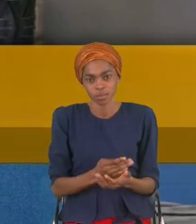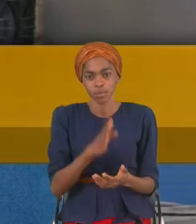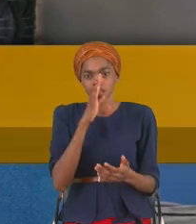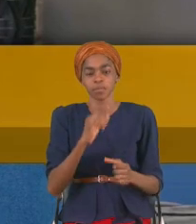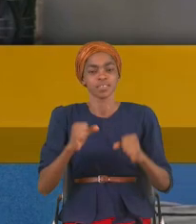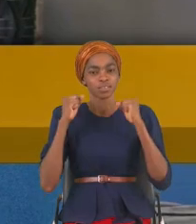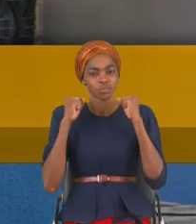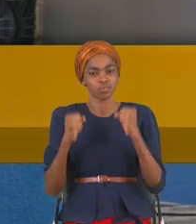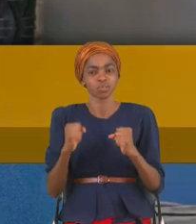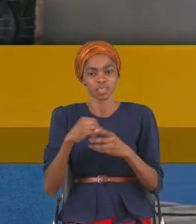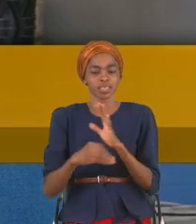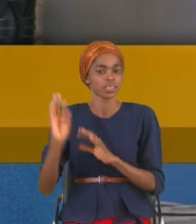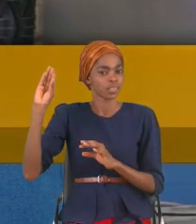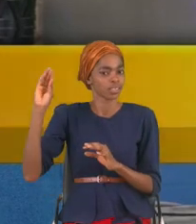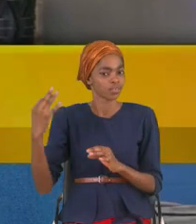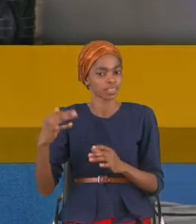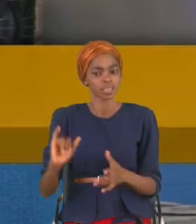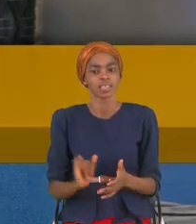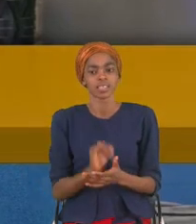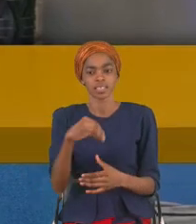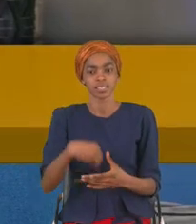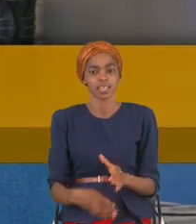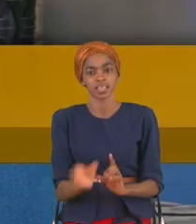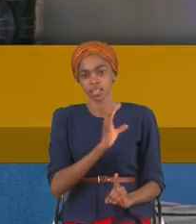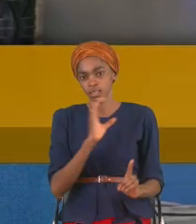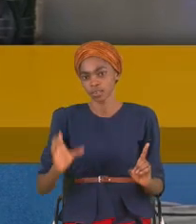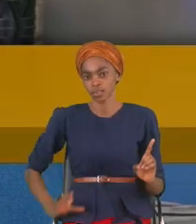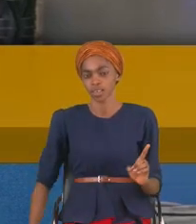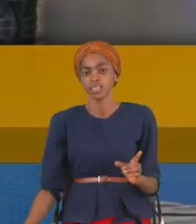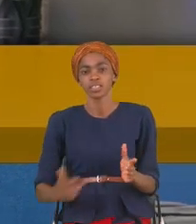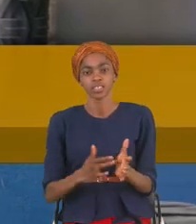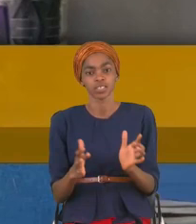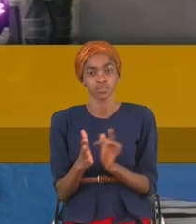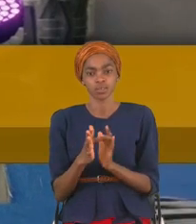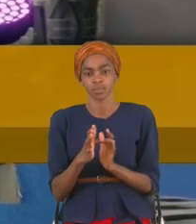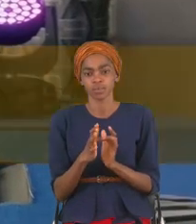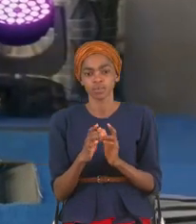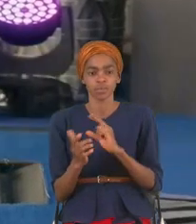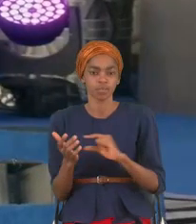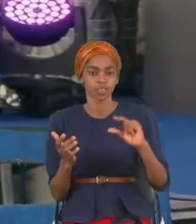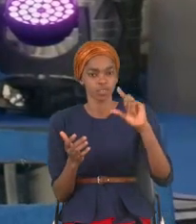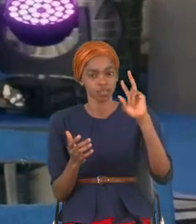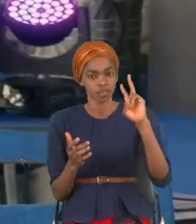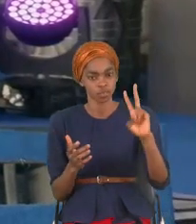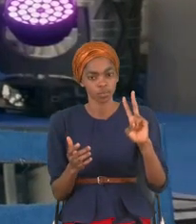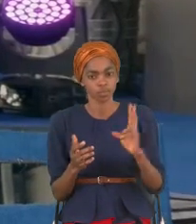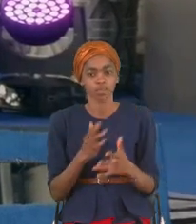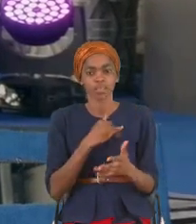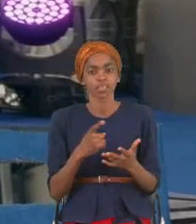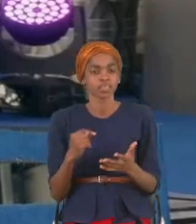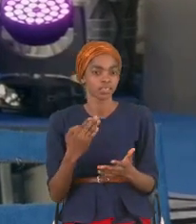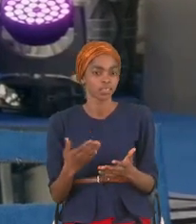grace that is in Christ Jesus. Look at verse 2, and the things that